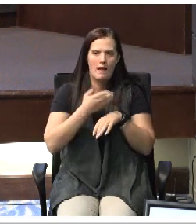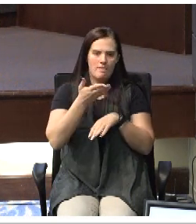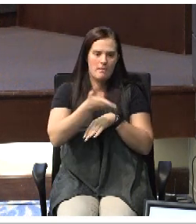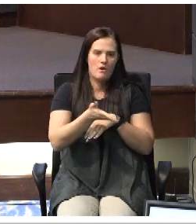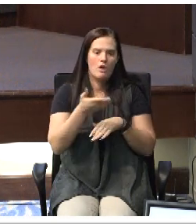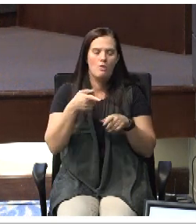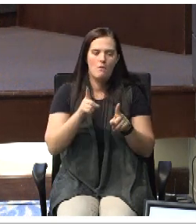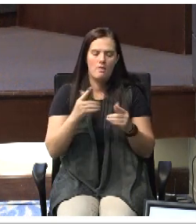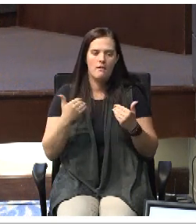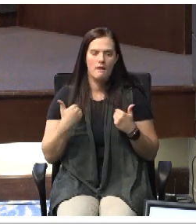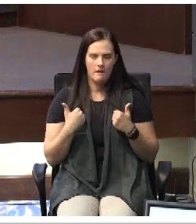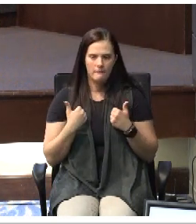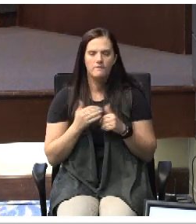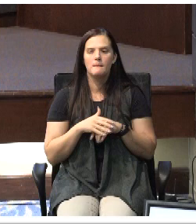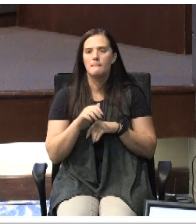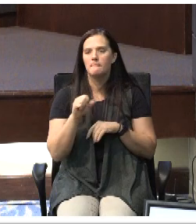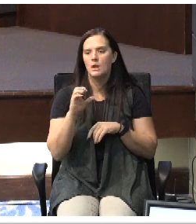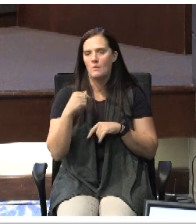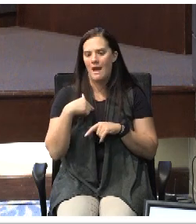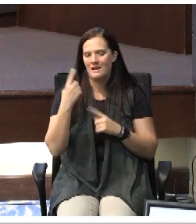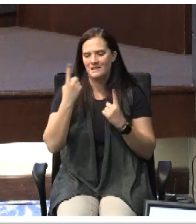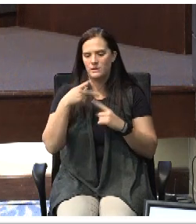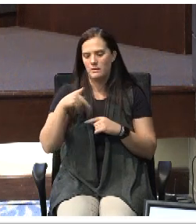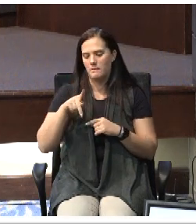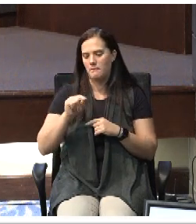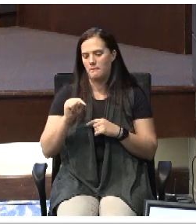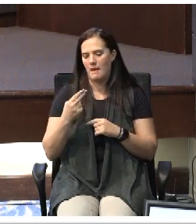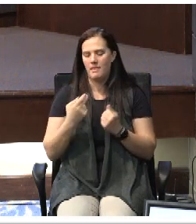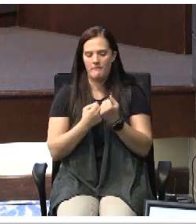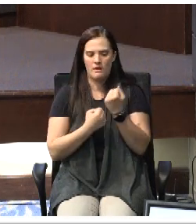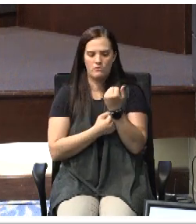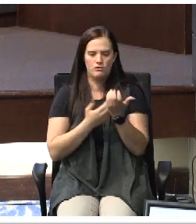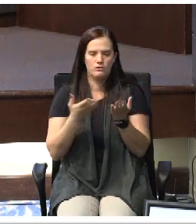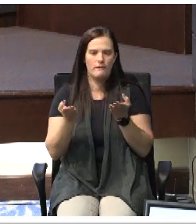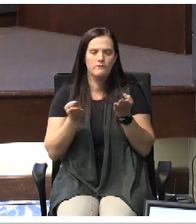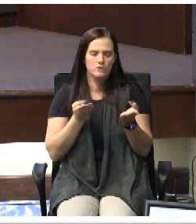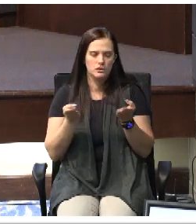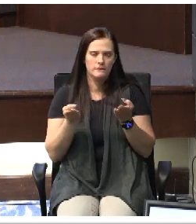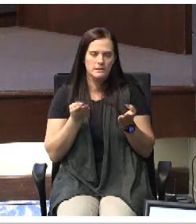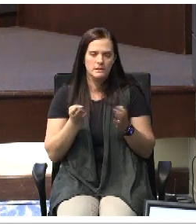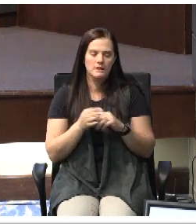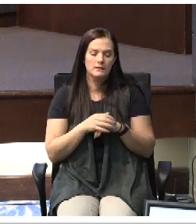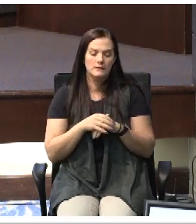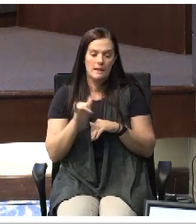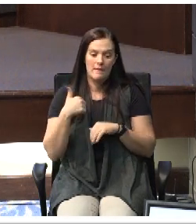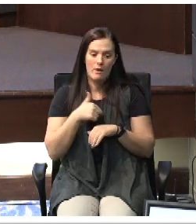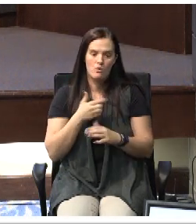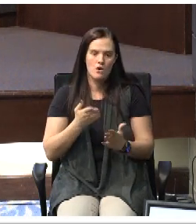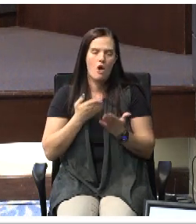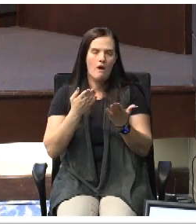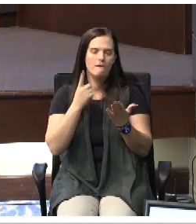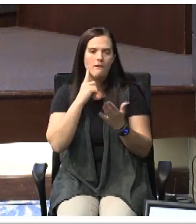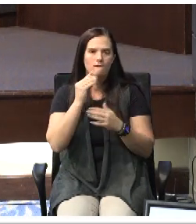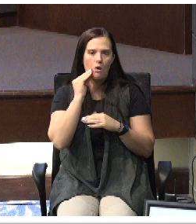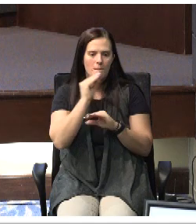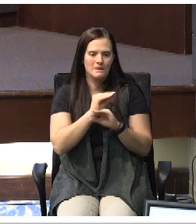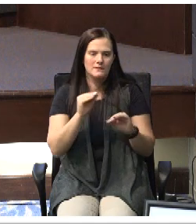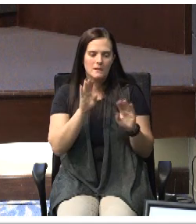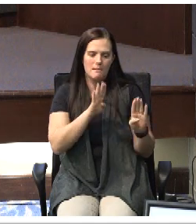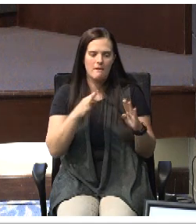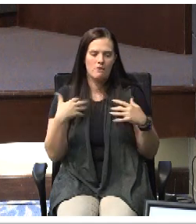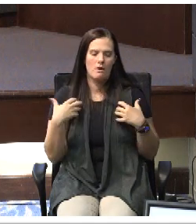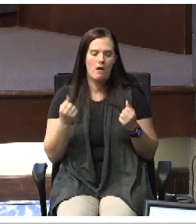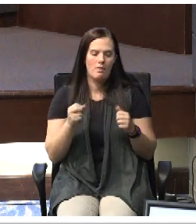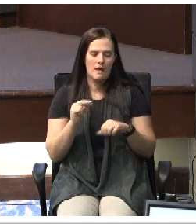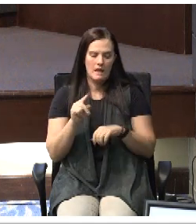while they have them. So I consider PATH kind of the foundation of the services that we offer for homelessness at the Behavioral Health